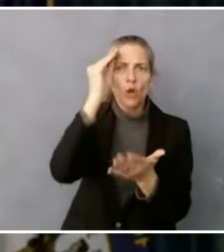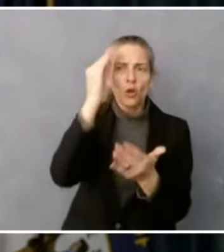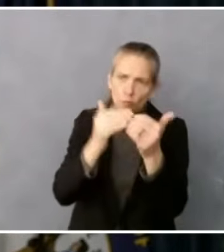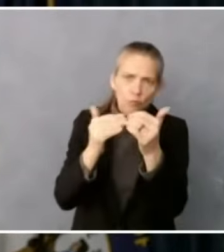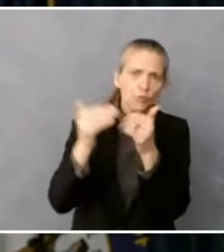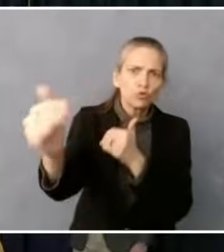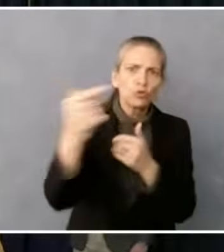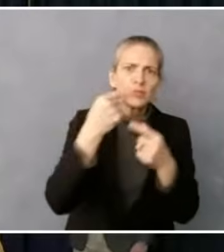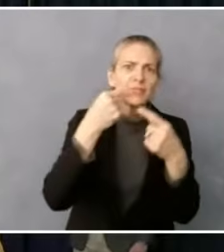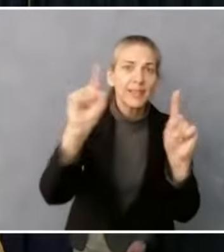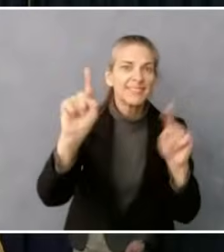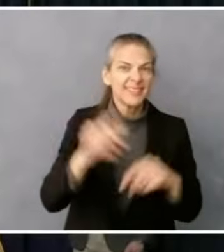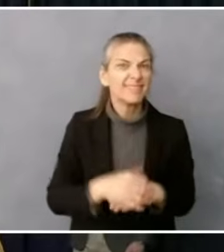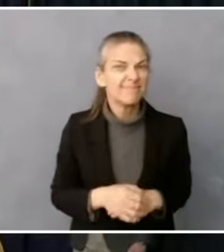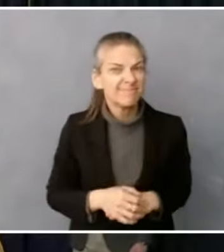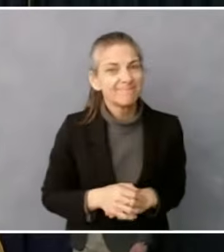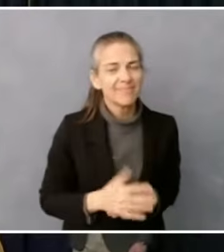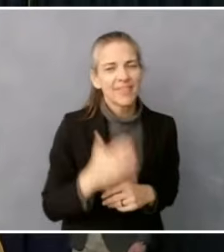you. Thank you.